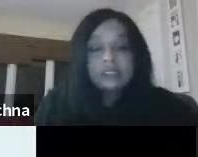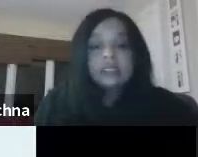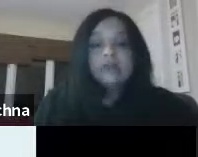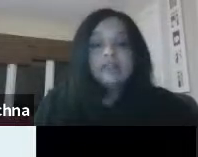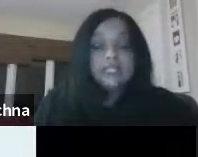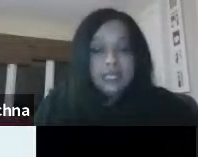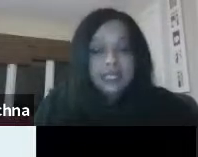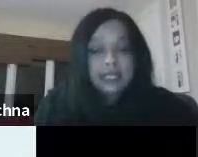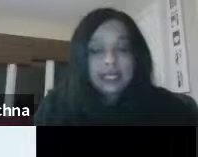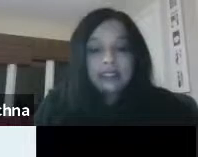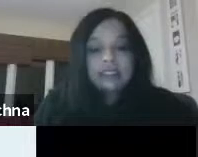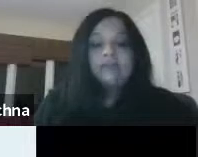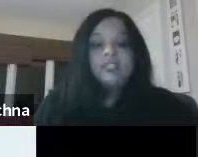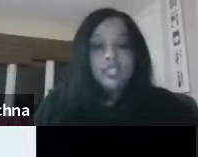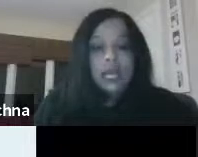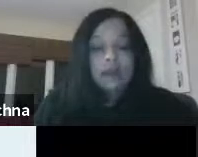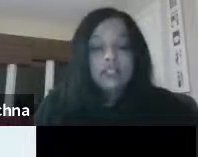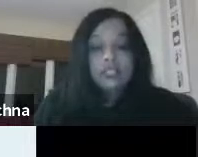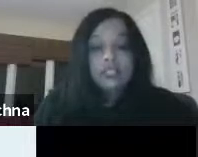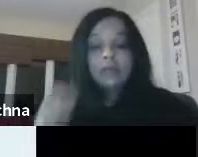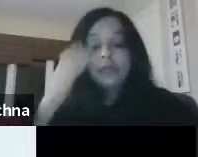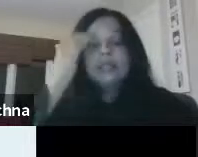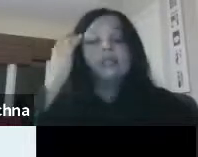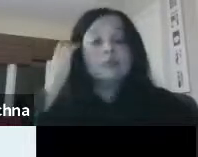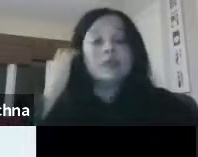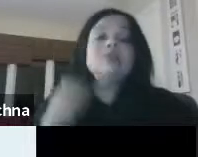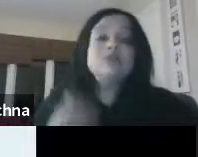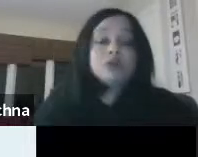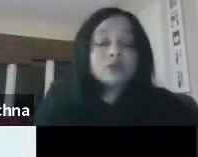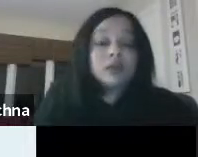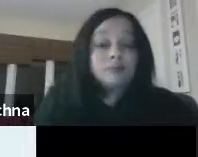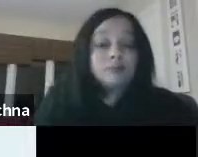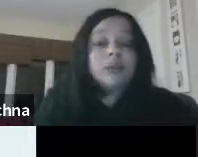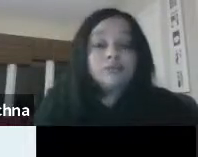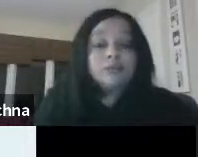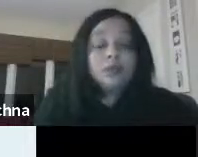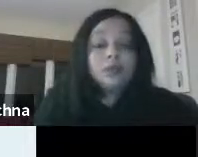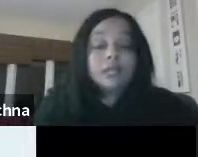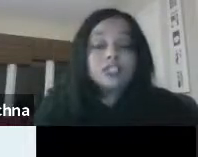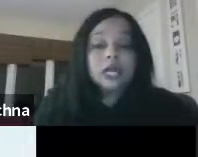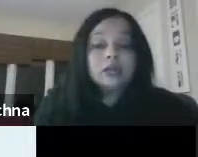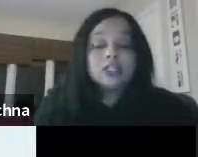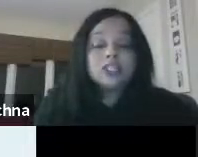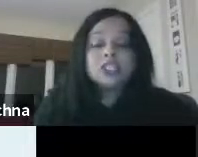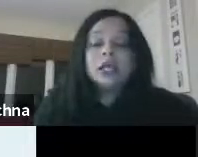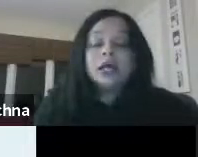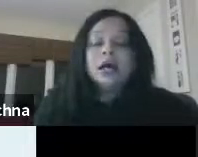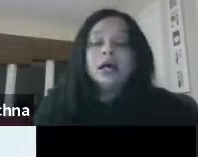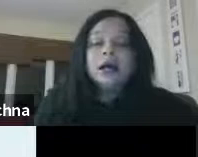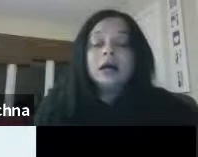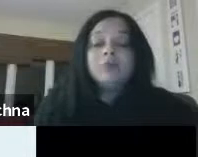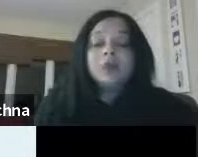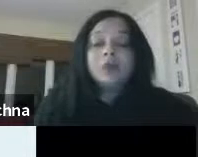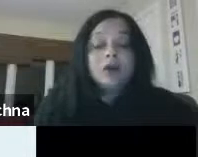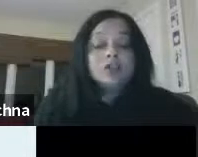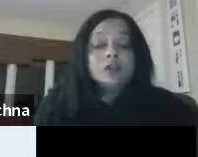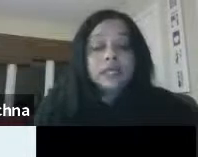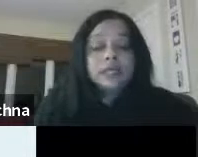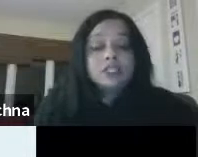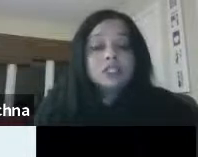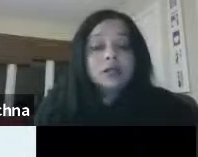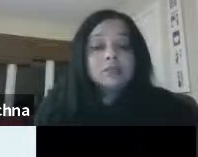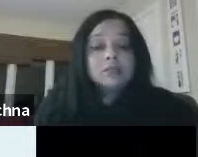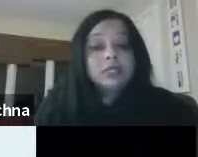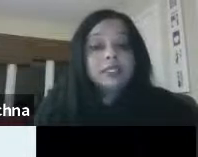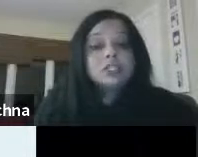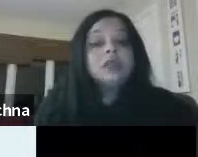interest, if it's tedious, if it's challenging, sometimes focus, might really be a challenge. Um, we're also